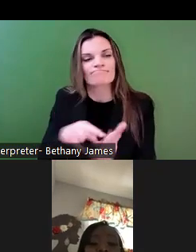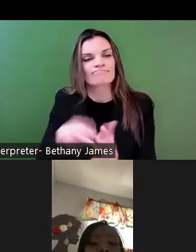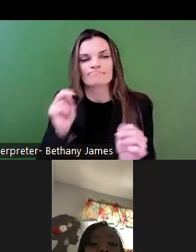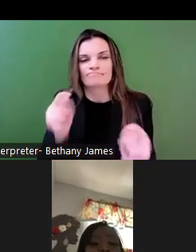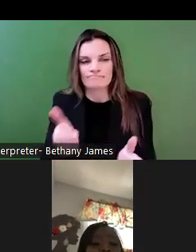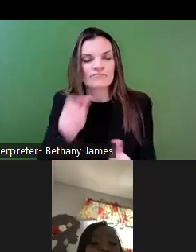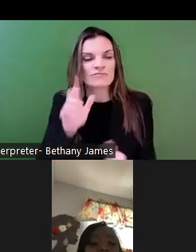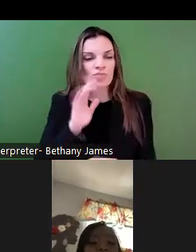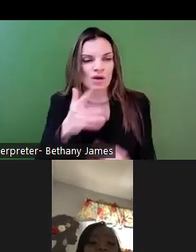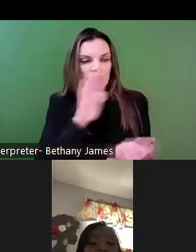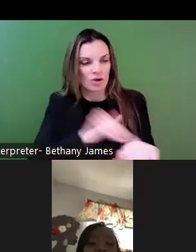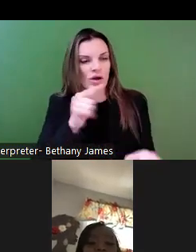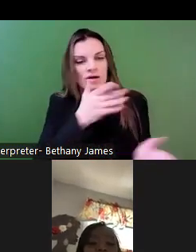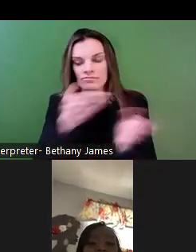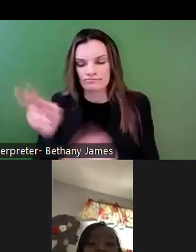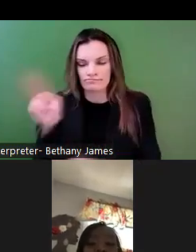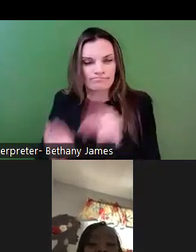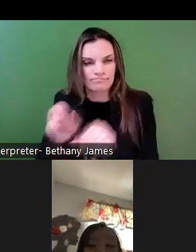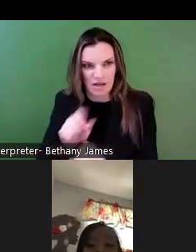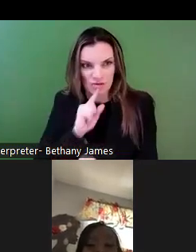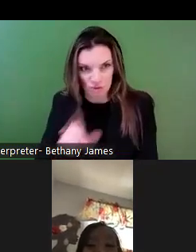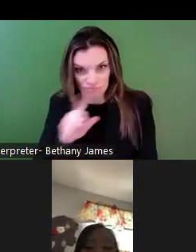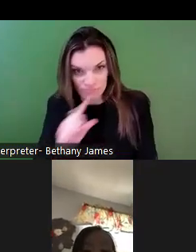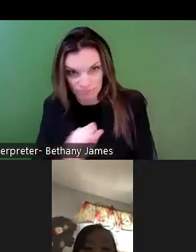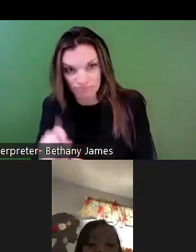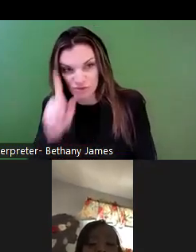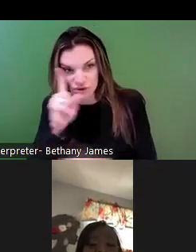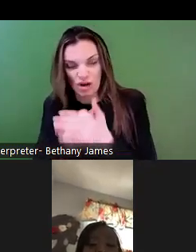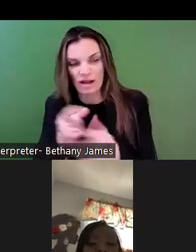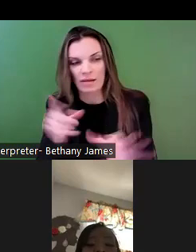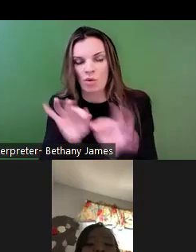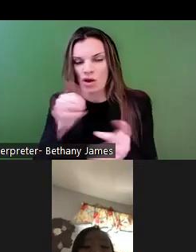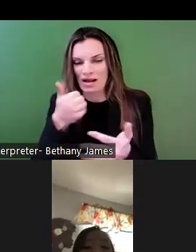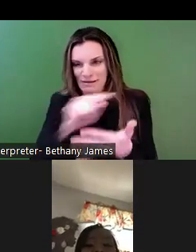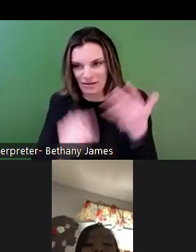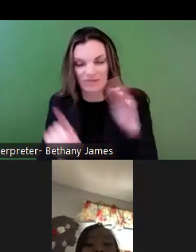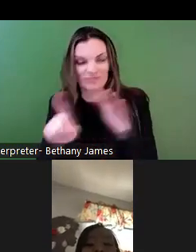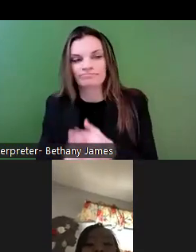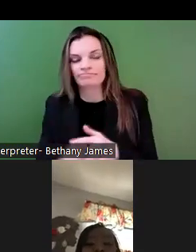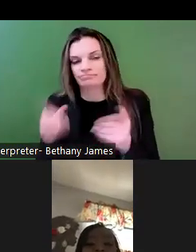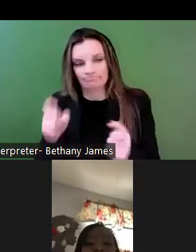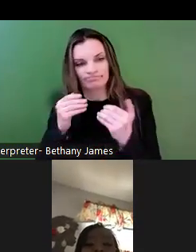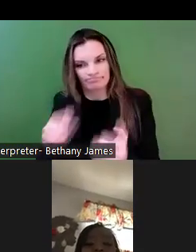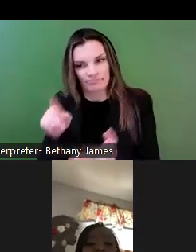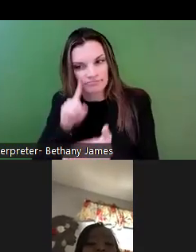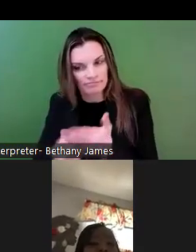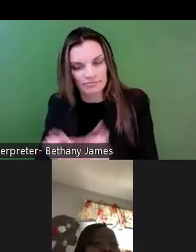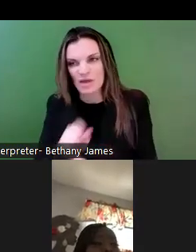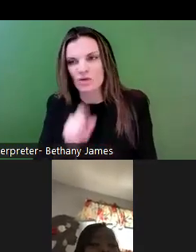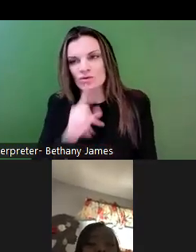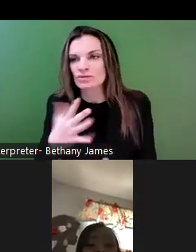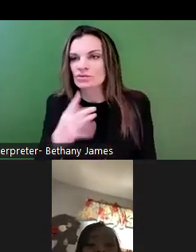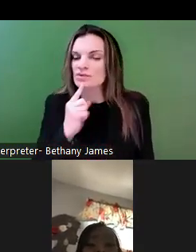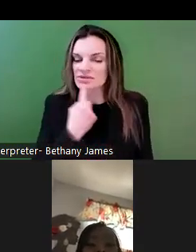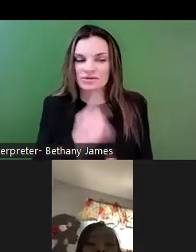better throughput, and it helps to reduce emergency room boarding times. So diagnostic studies that you want to do when someone presents